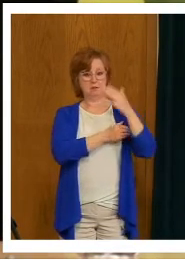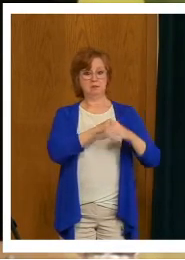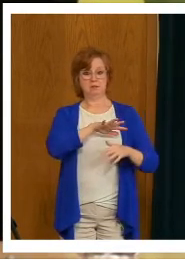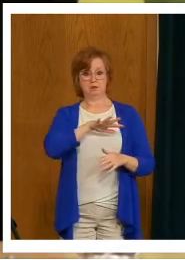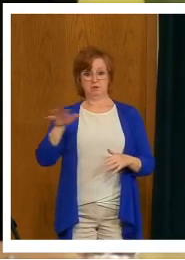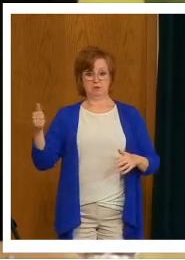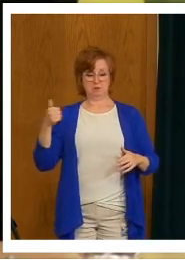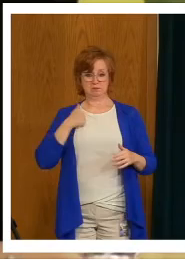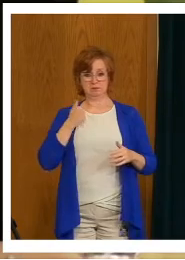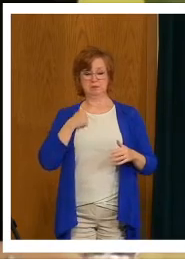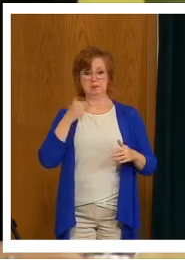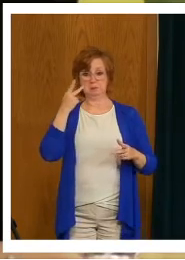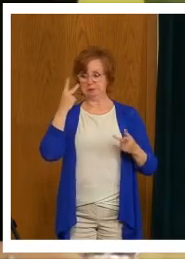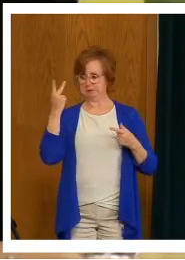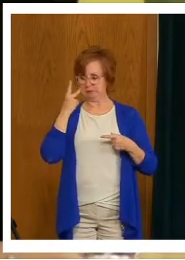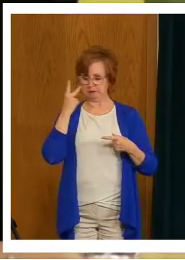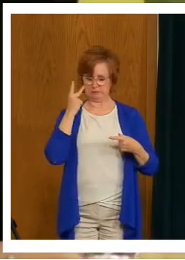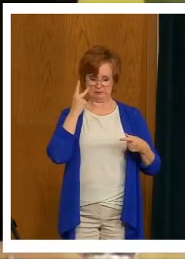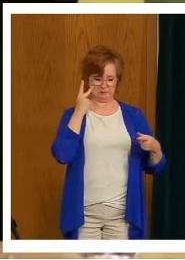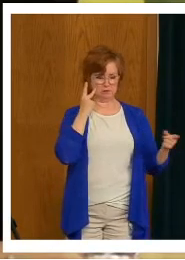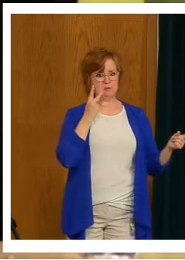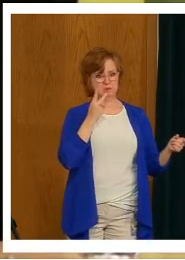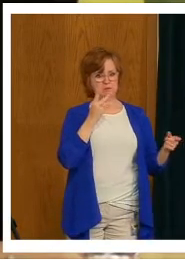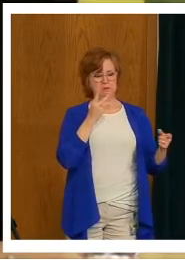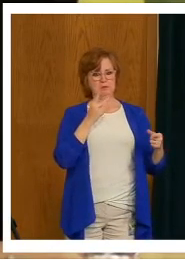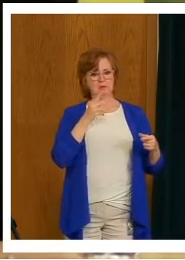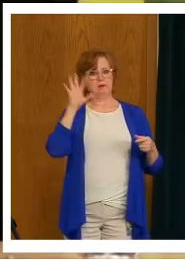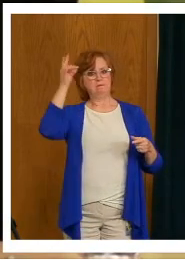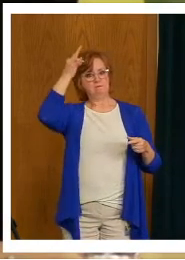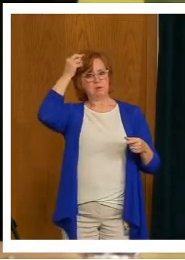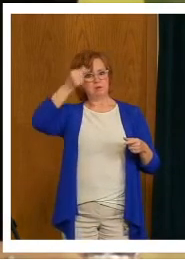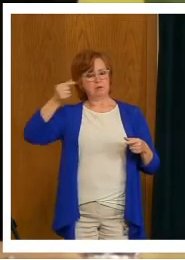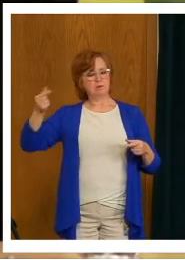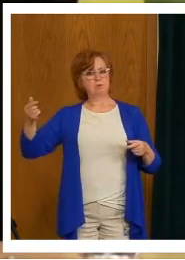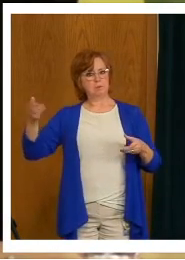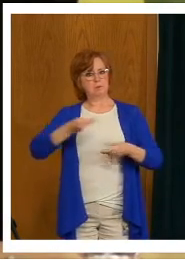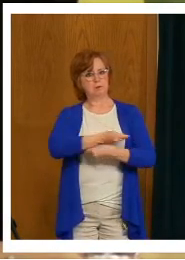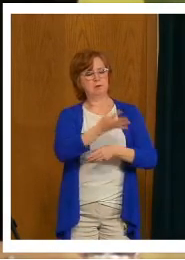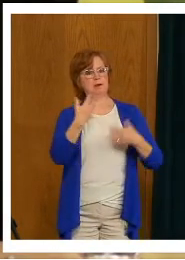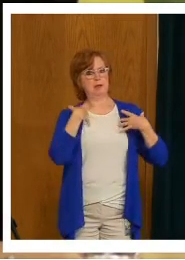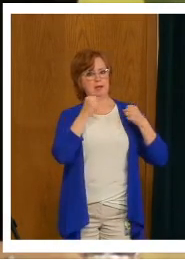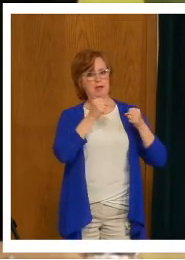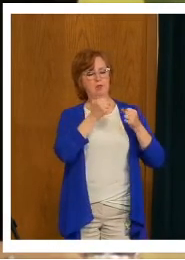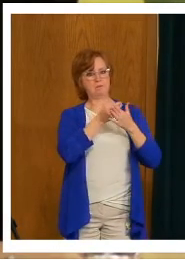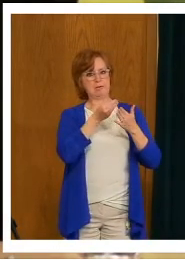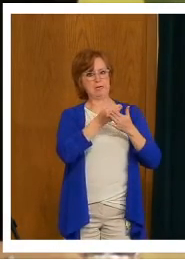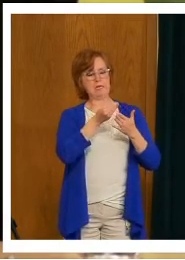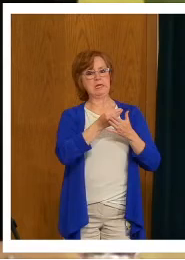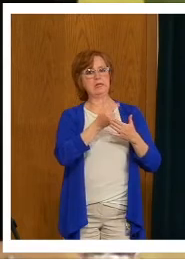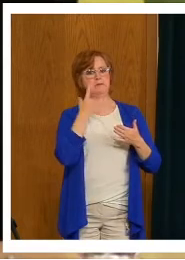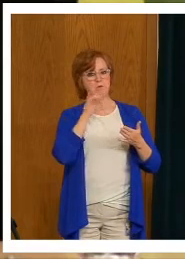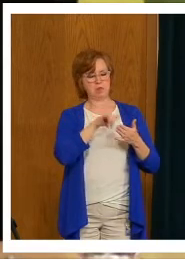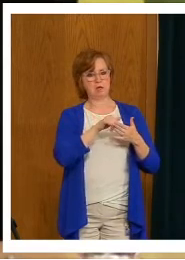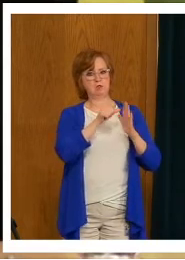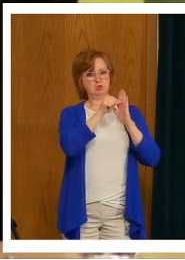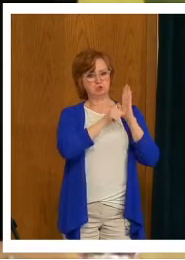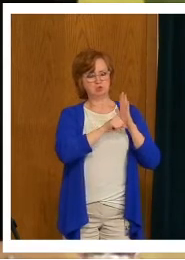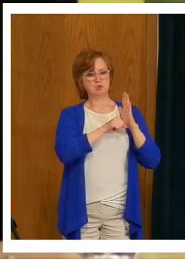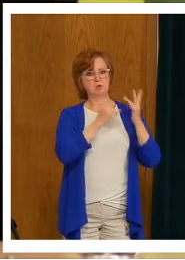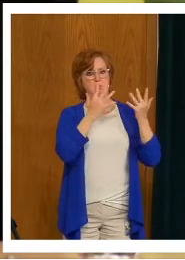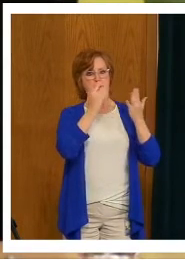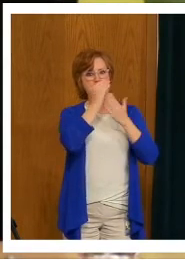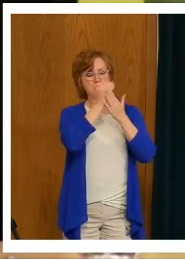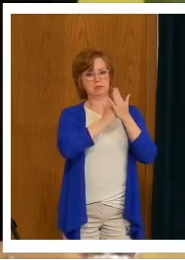of the past year. The federal government has recognized this by providing some healthcare funding directed at the surgical wait